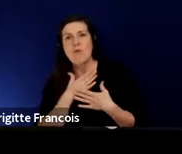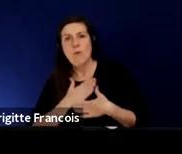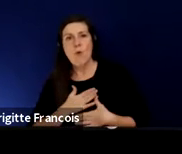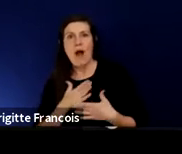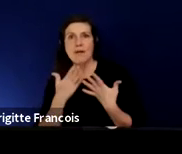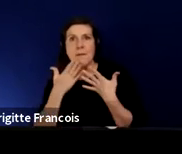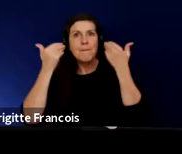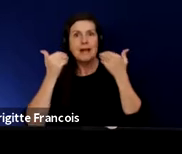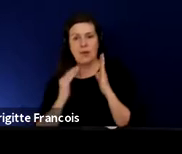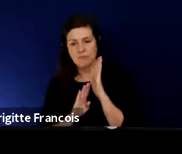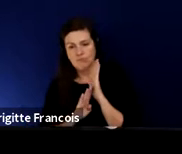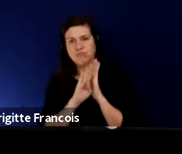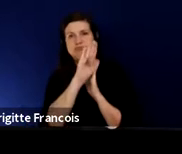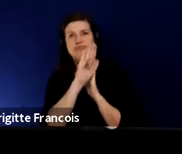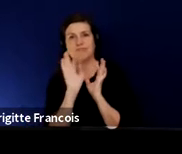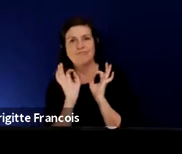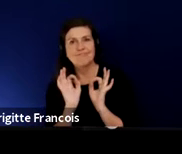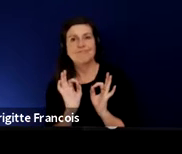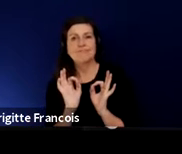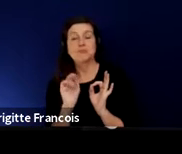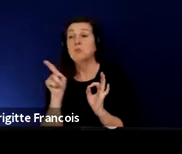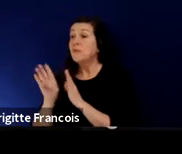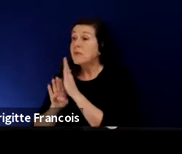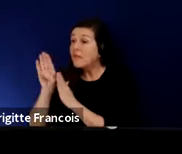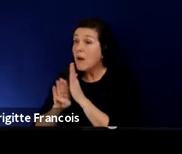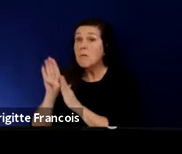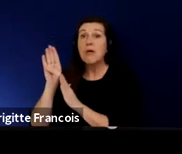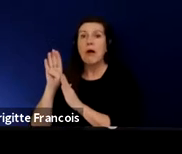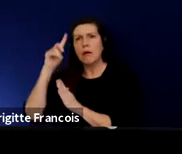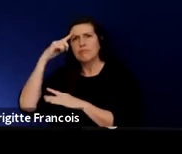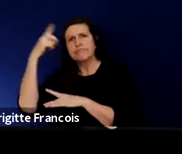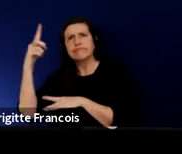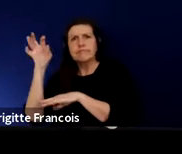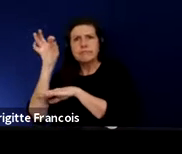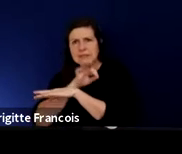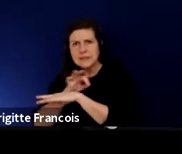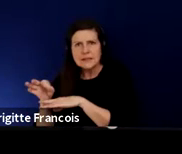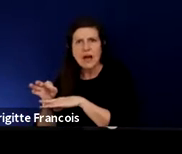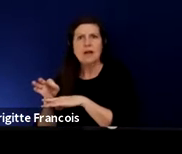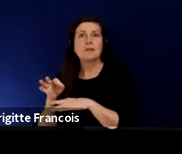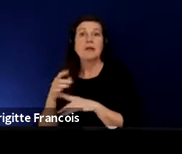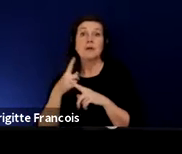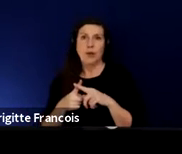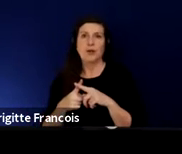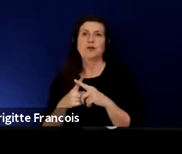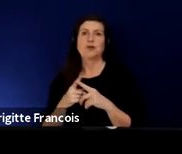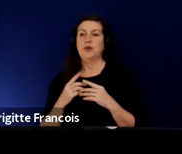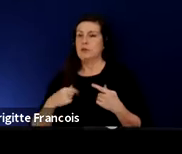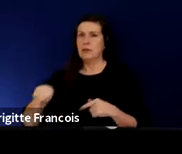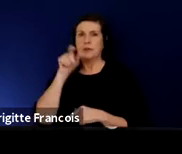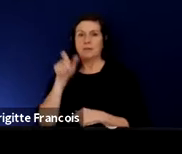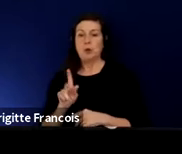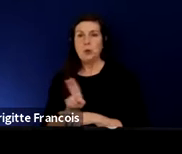like to improve the situation for developers and designers and product owners and for users, especially users